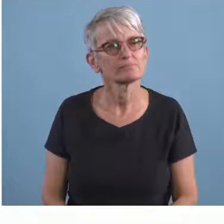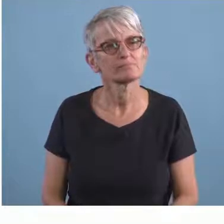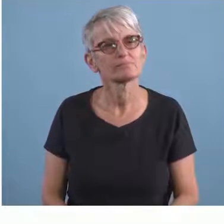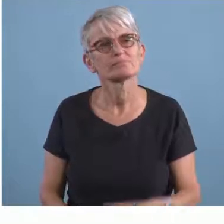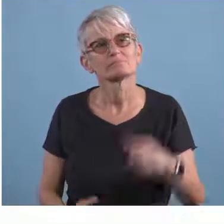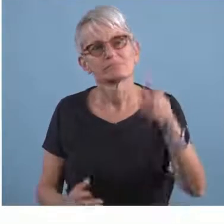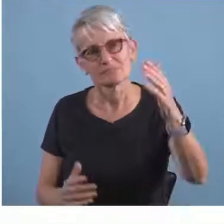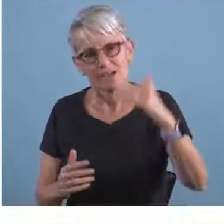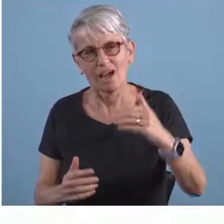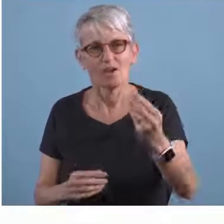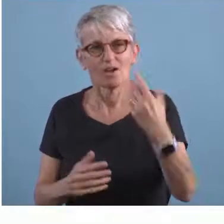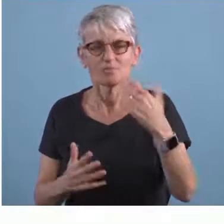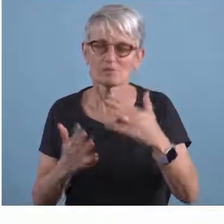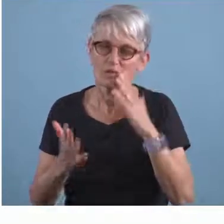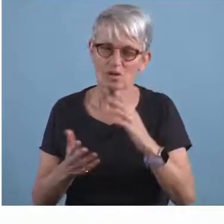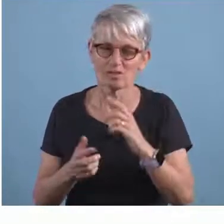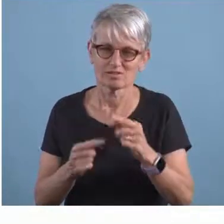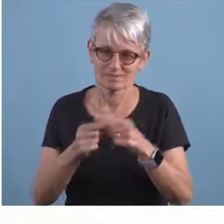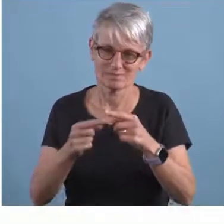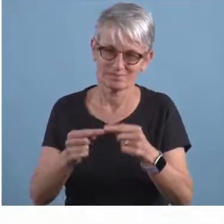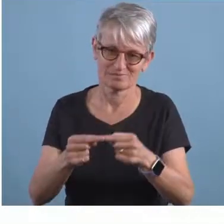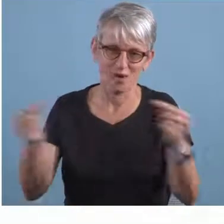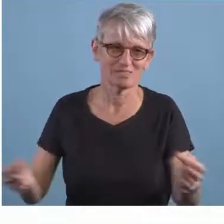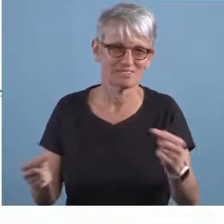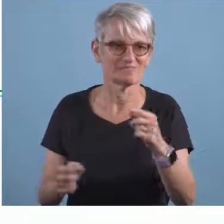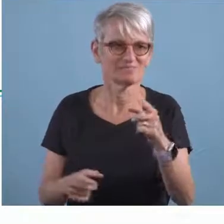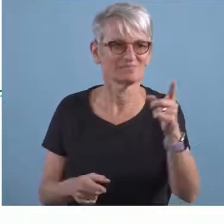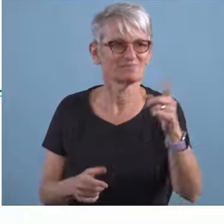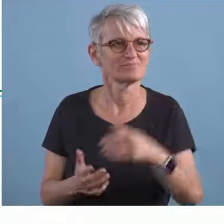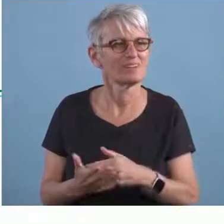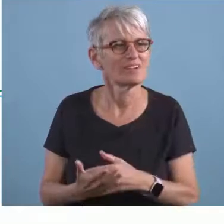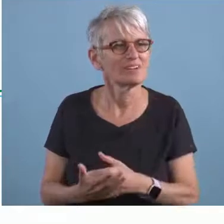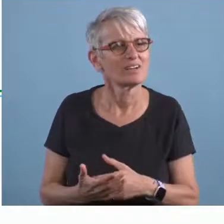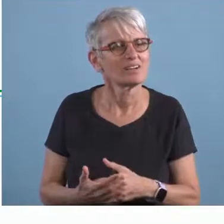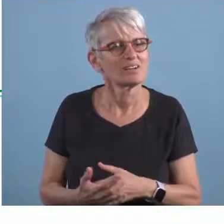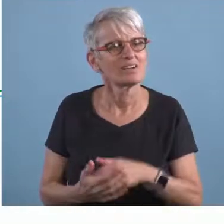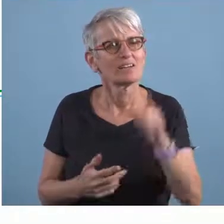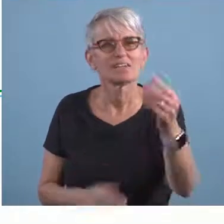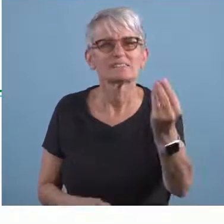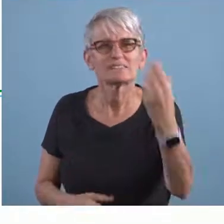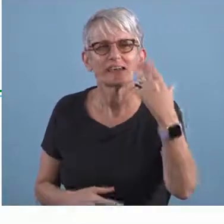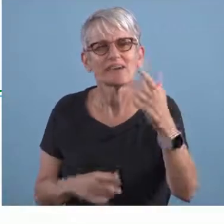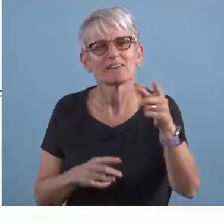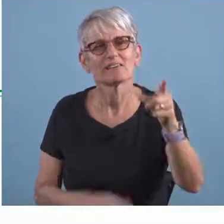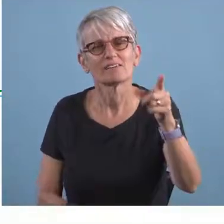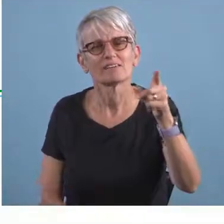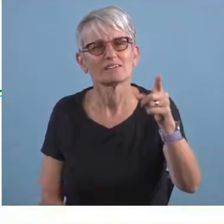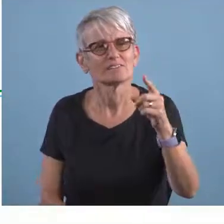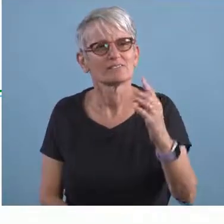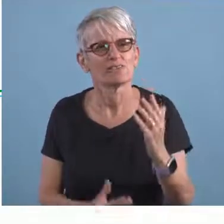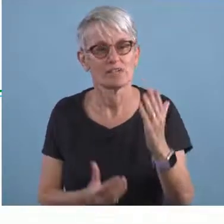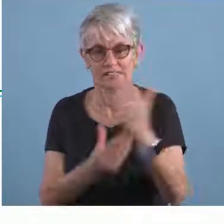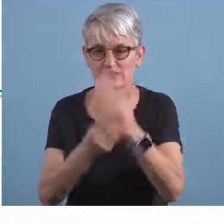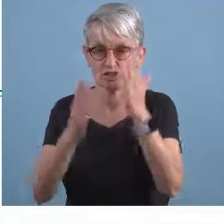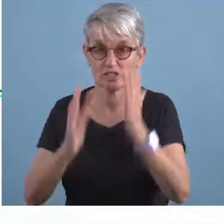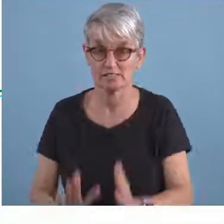some of those notions. Next slide. This is a slide from the interventionists.